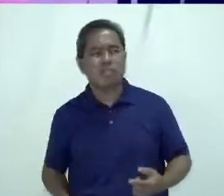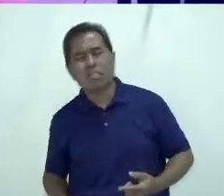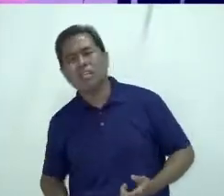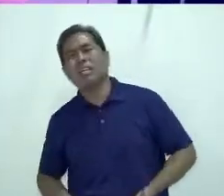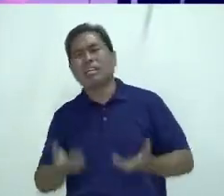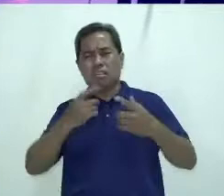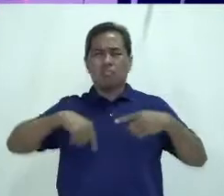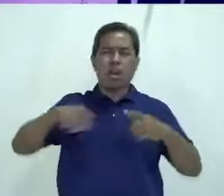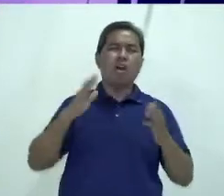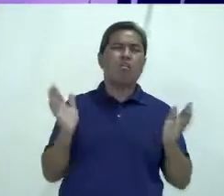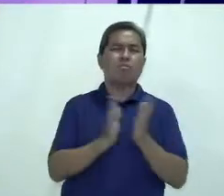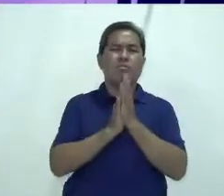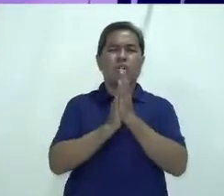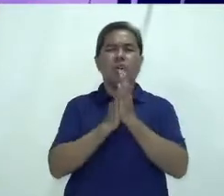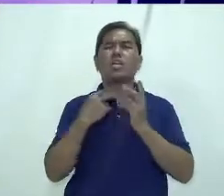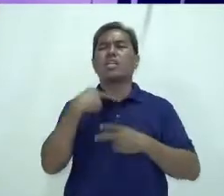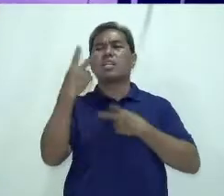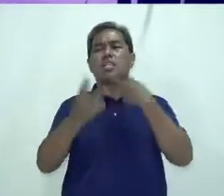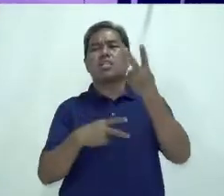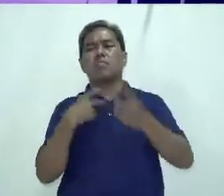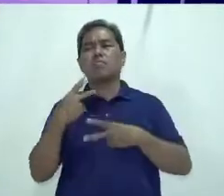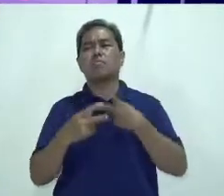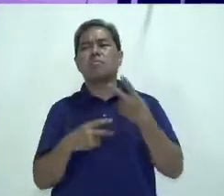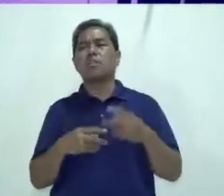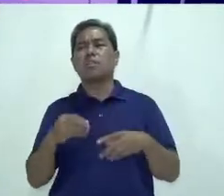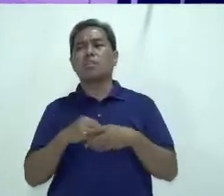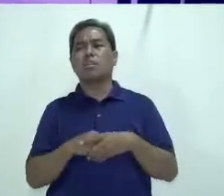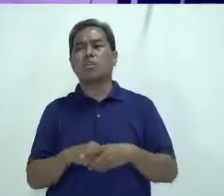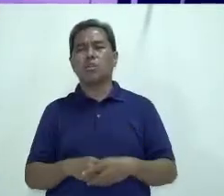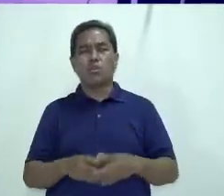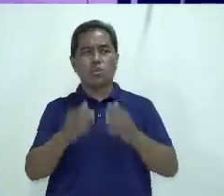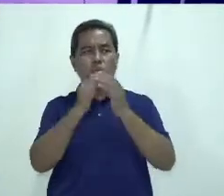voice in worship.